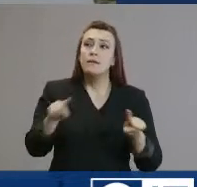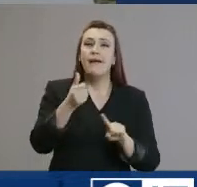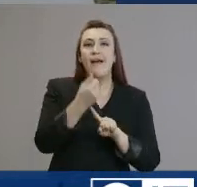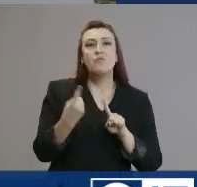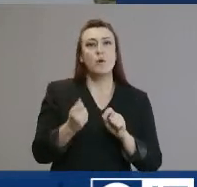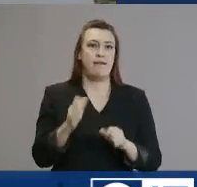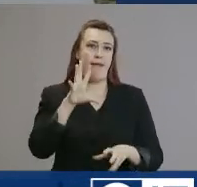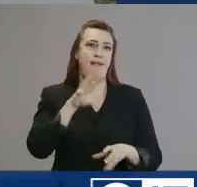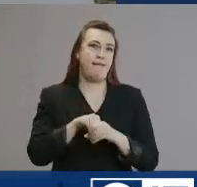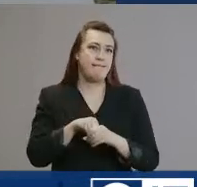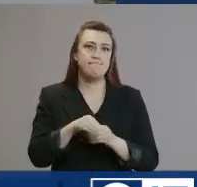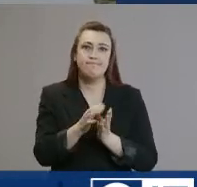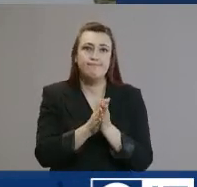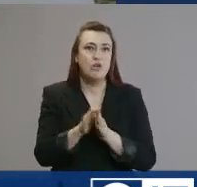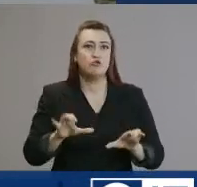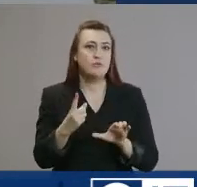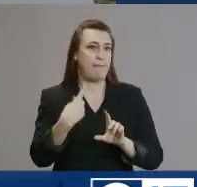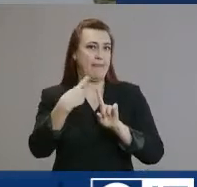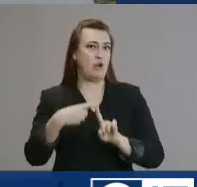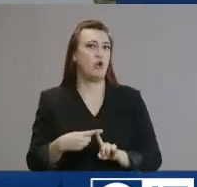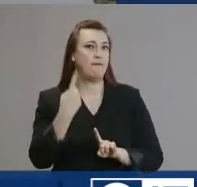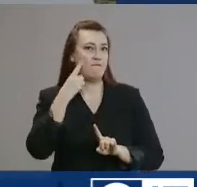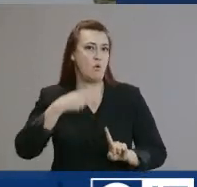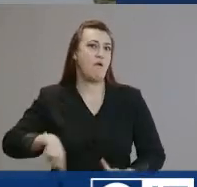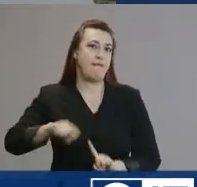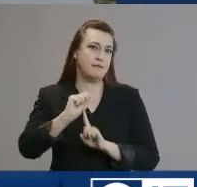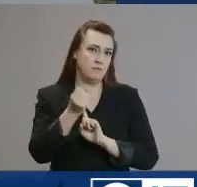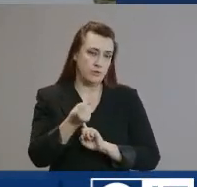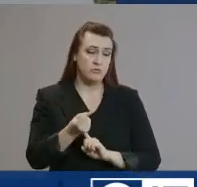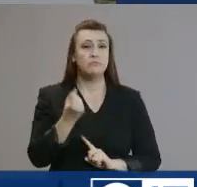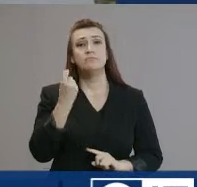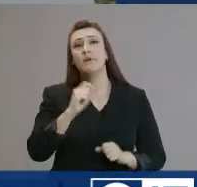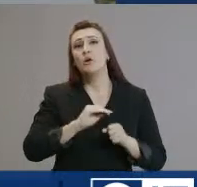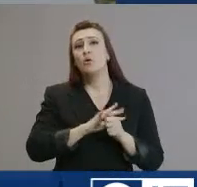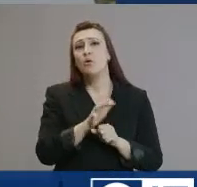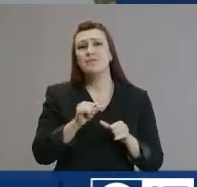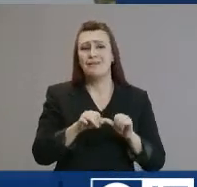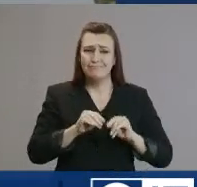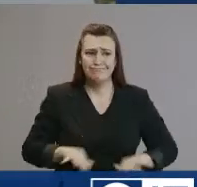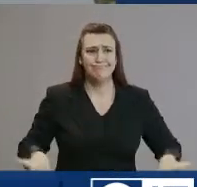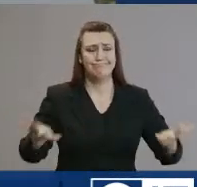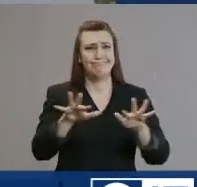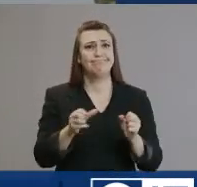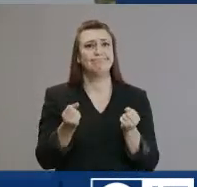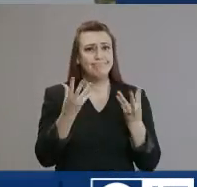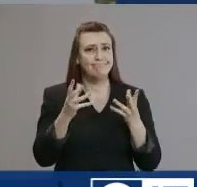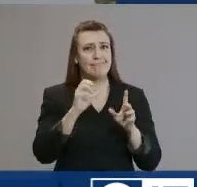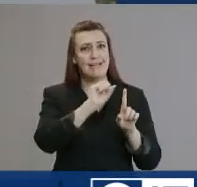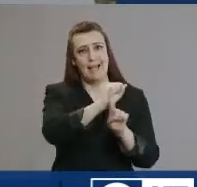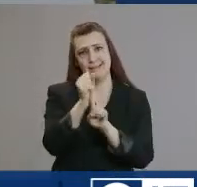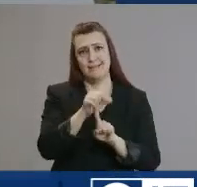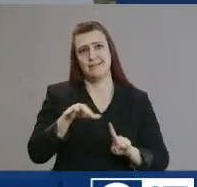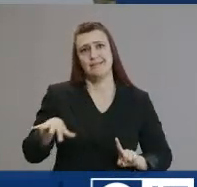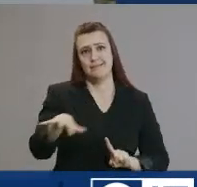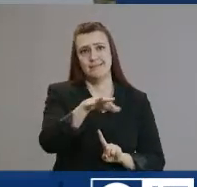COVID-19 is still widespread in our community. One of the things that we encourage Arizonans to